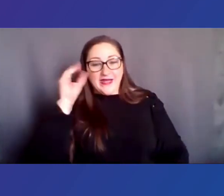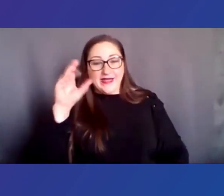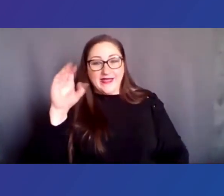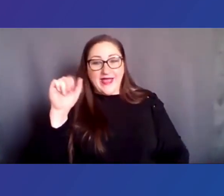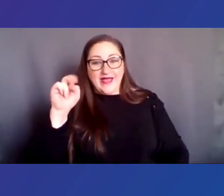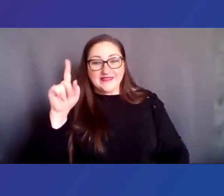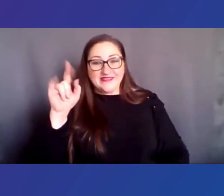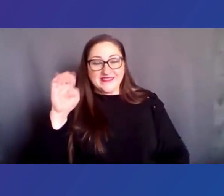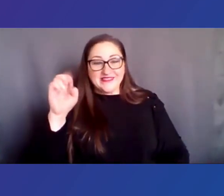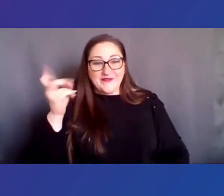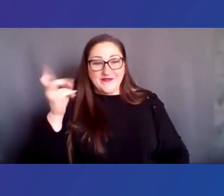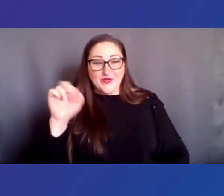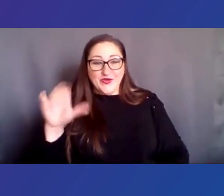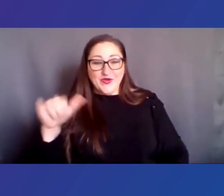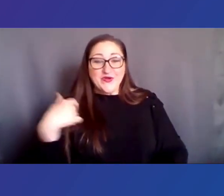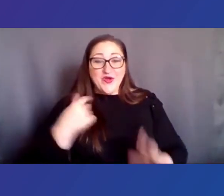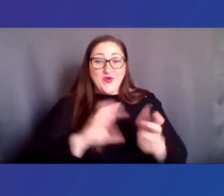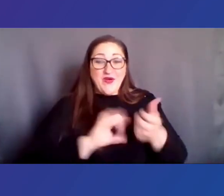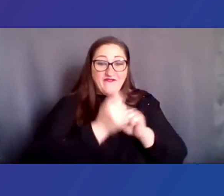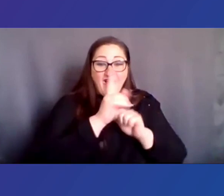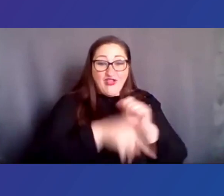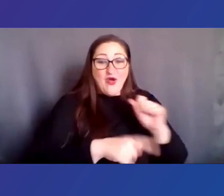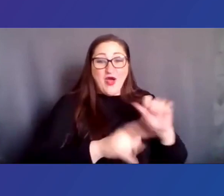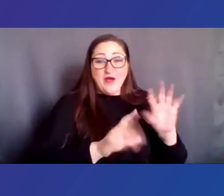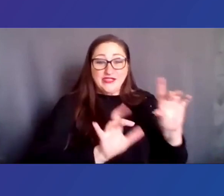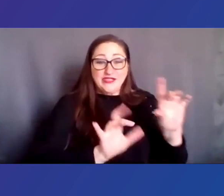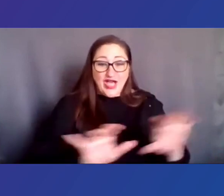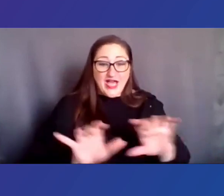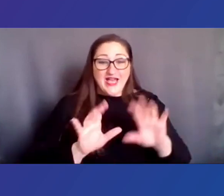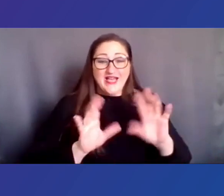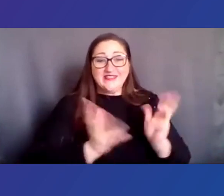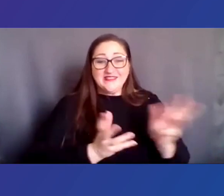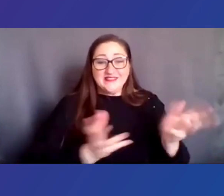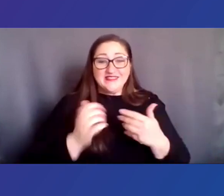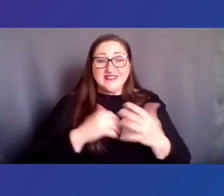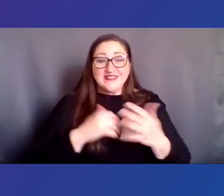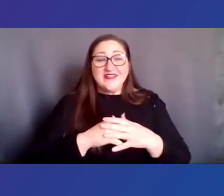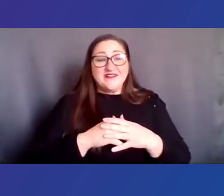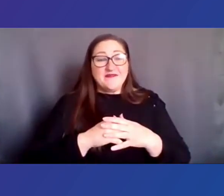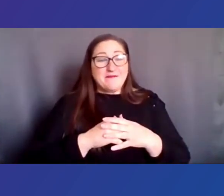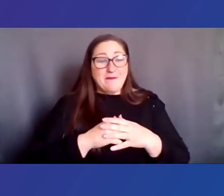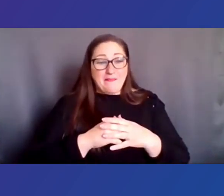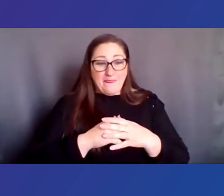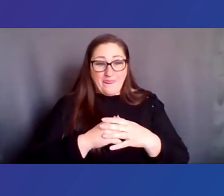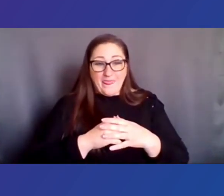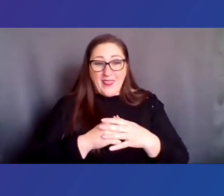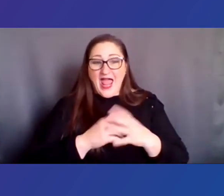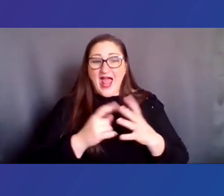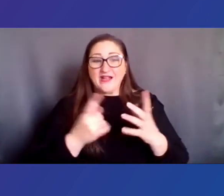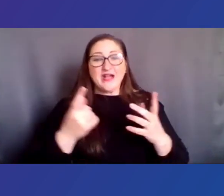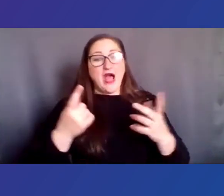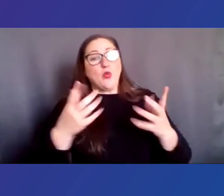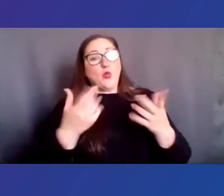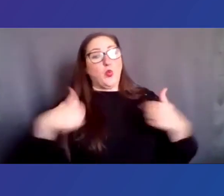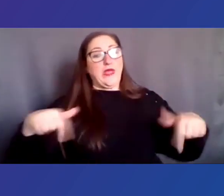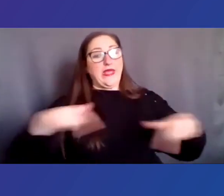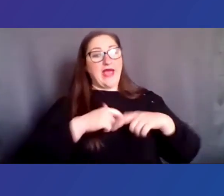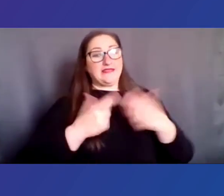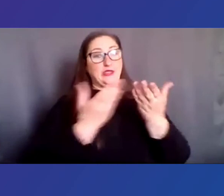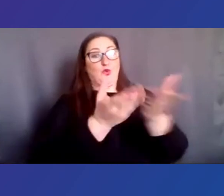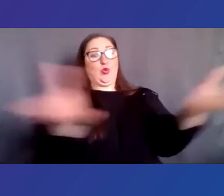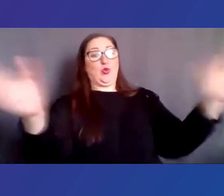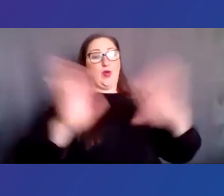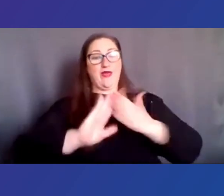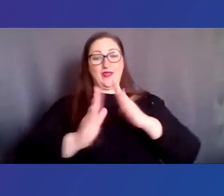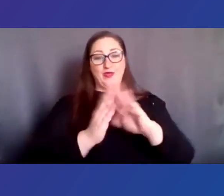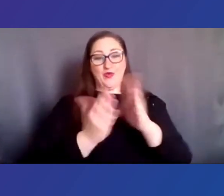session follow-up chat if you want to keep talking about this. We as in you in the community. And for the